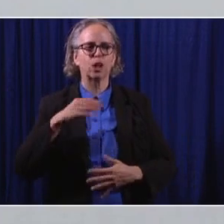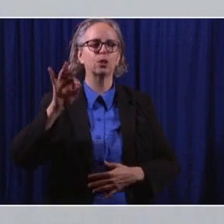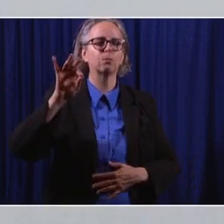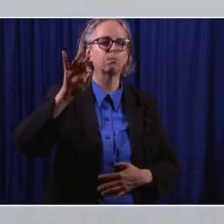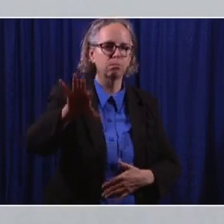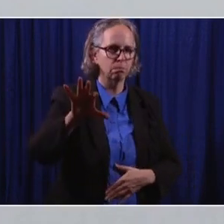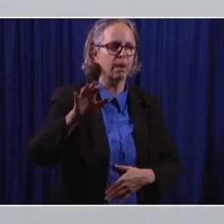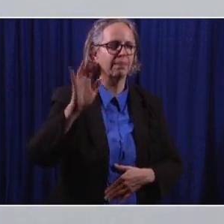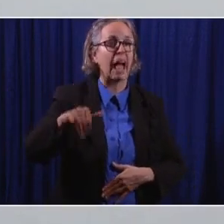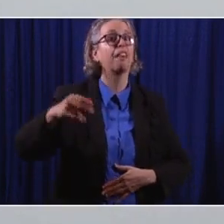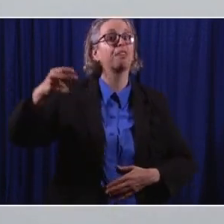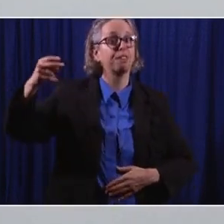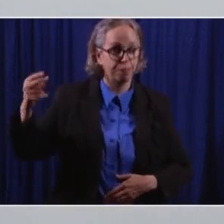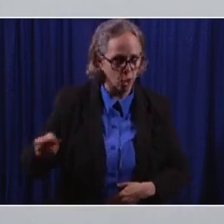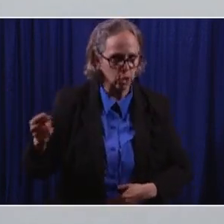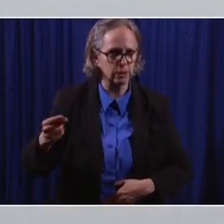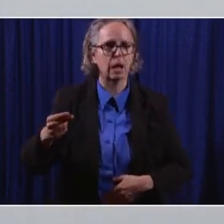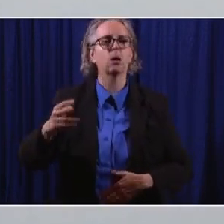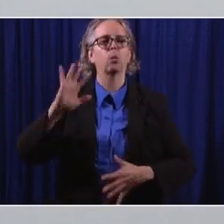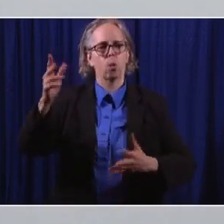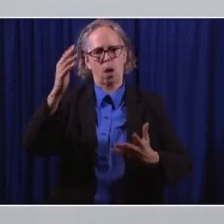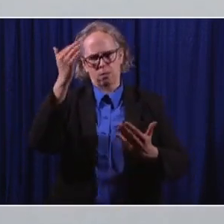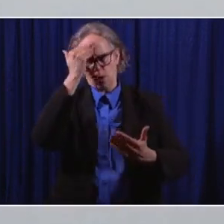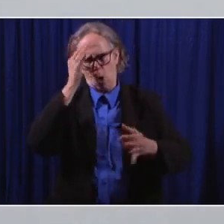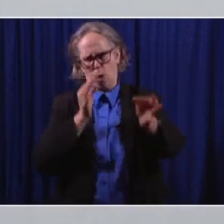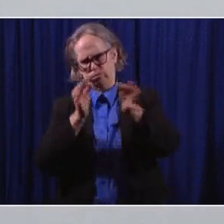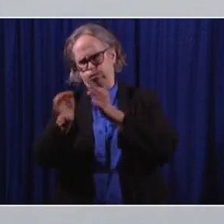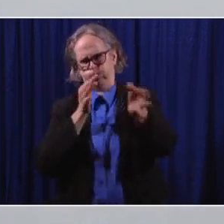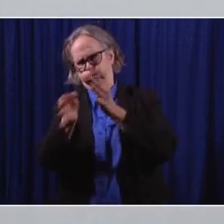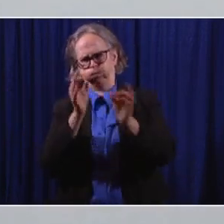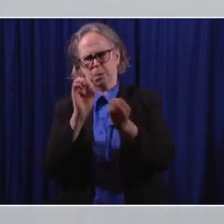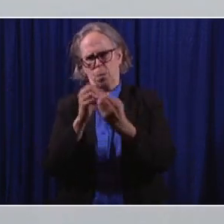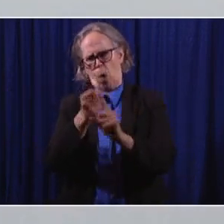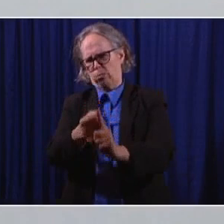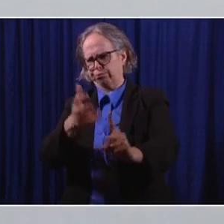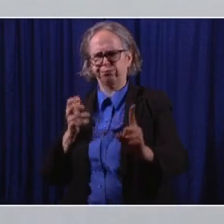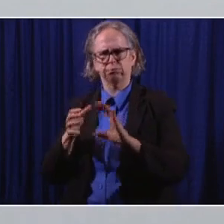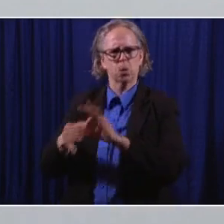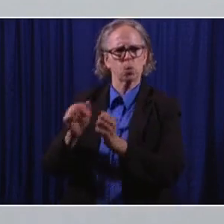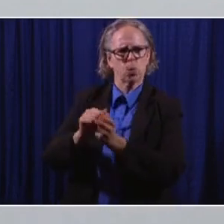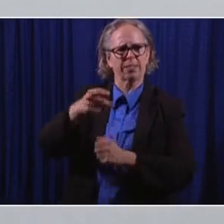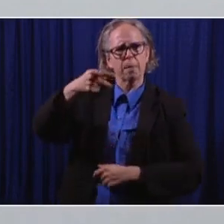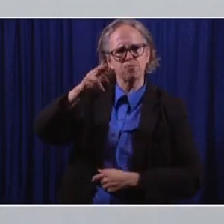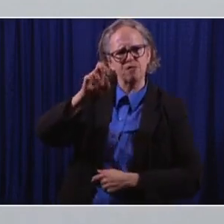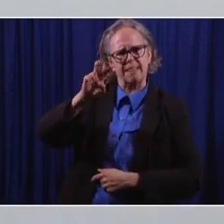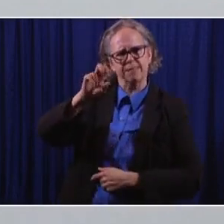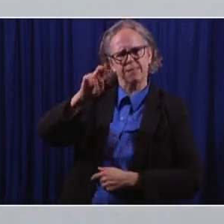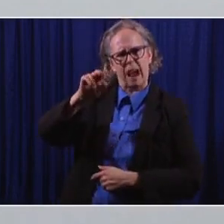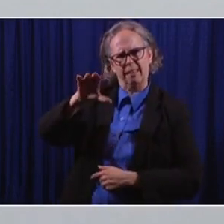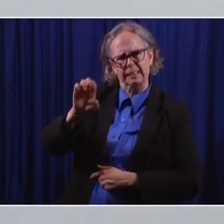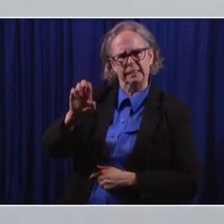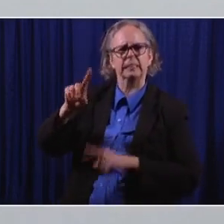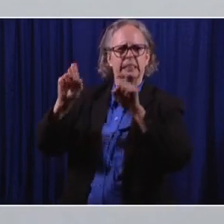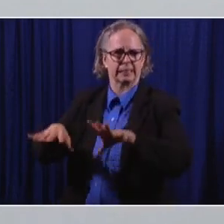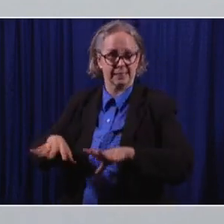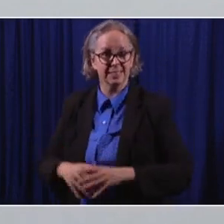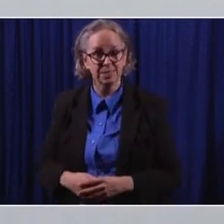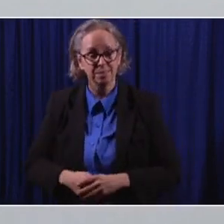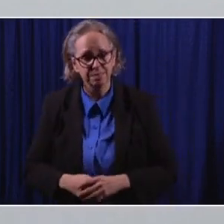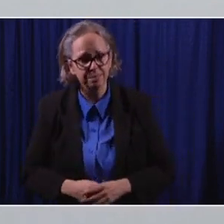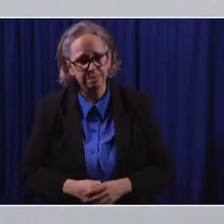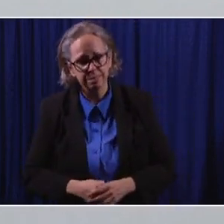to some questions that I know people have in anticipation of that information being released. A